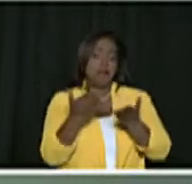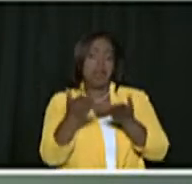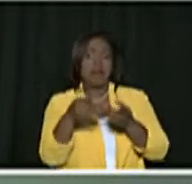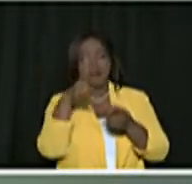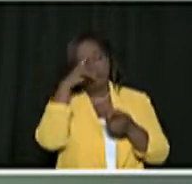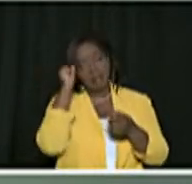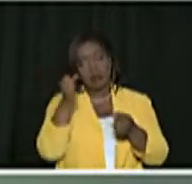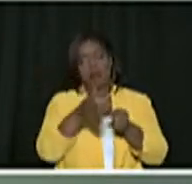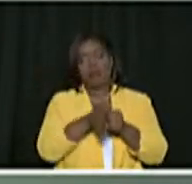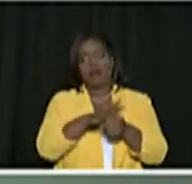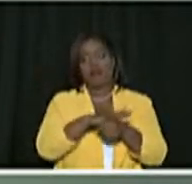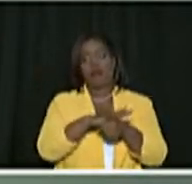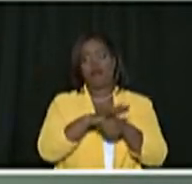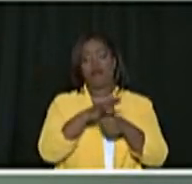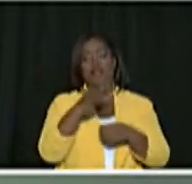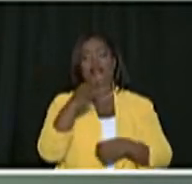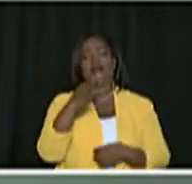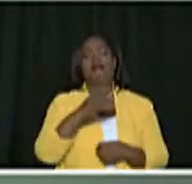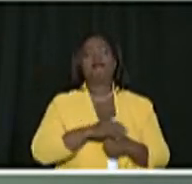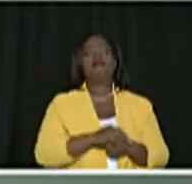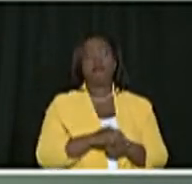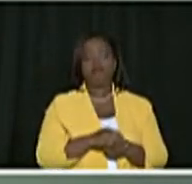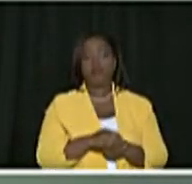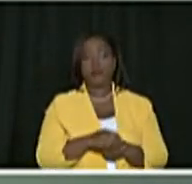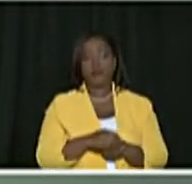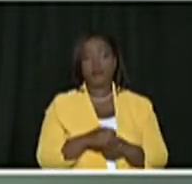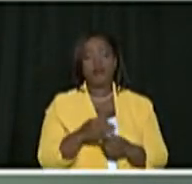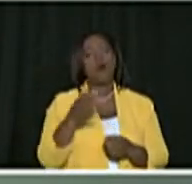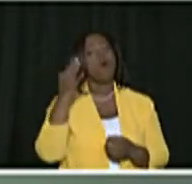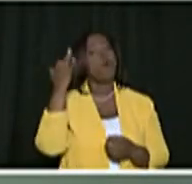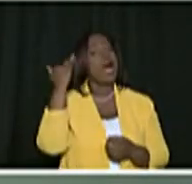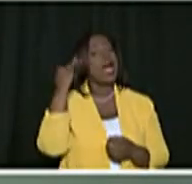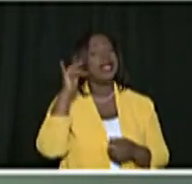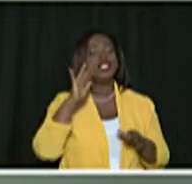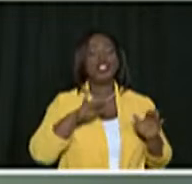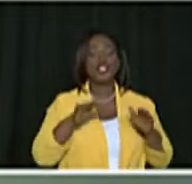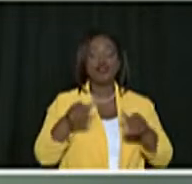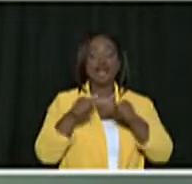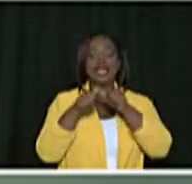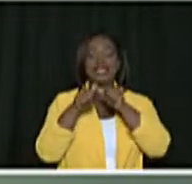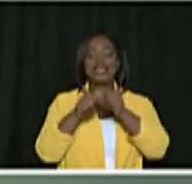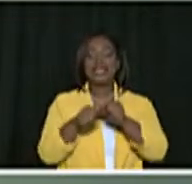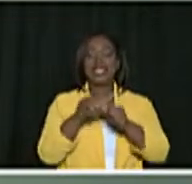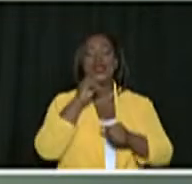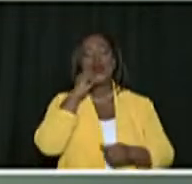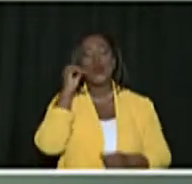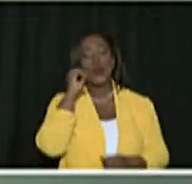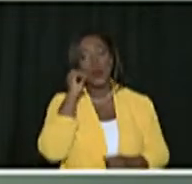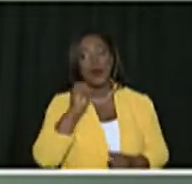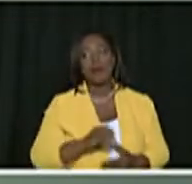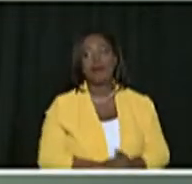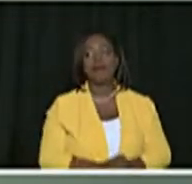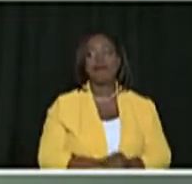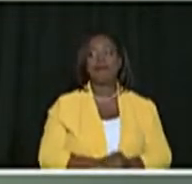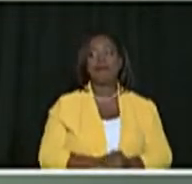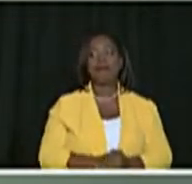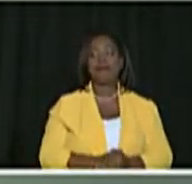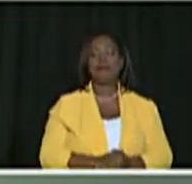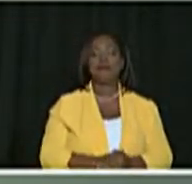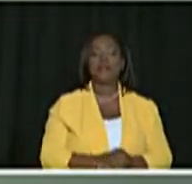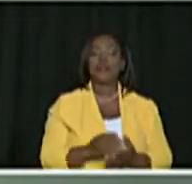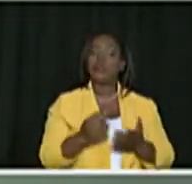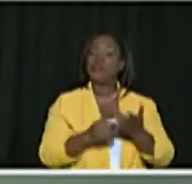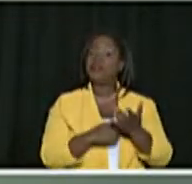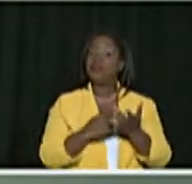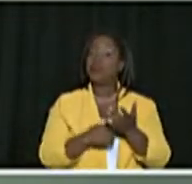COVID-19 restrictions, more children stayed home. We're glad that they stayed home, but certainly we don't believe that children run away from good homes or